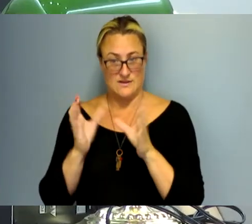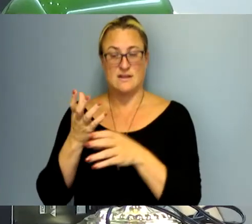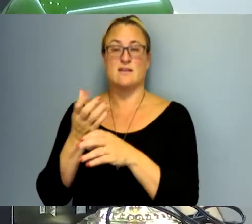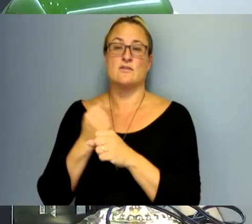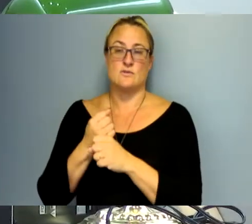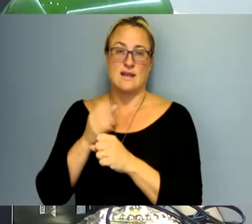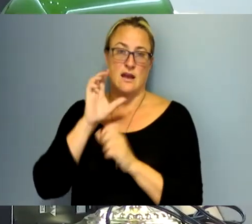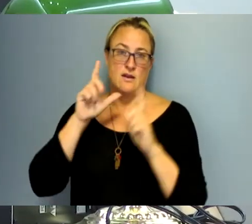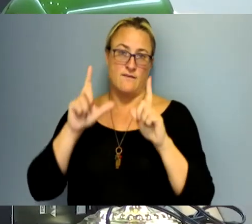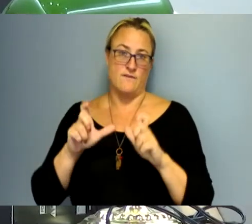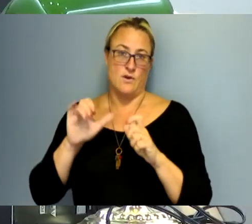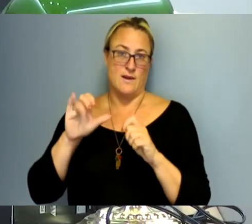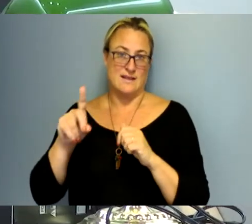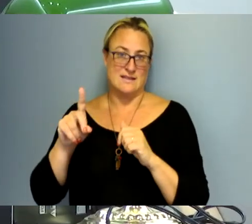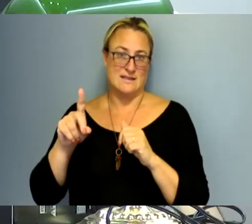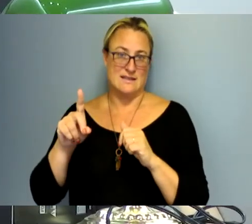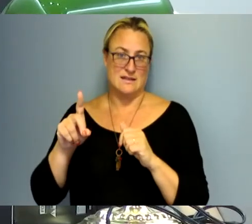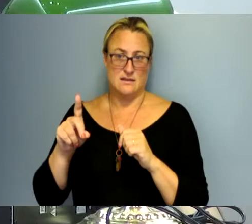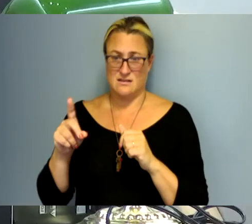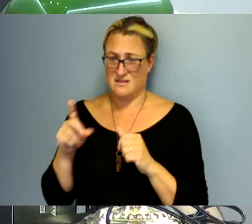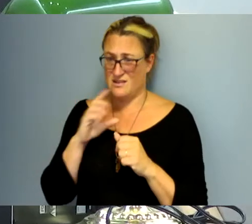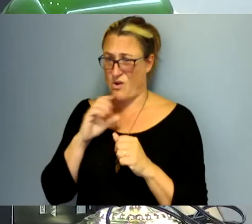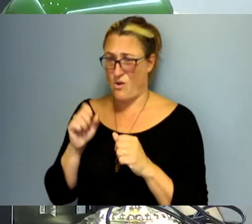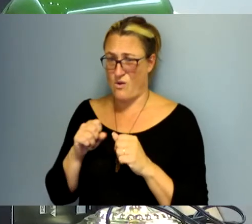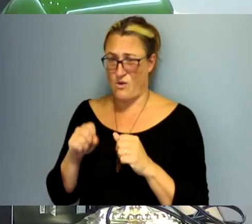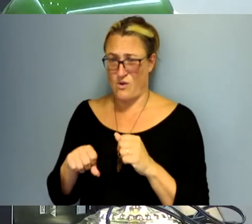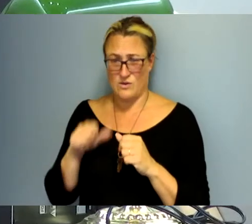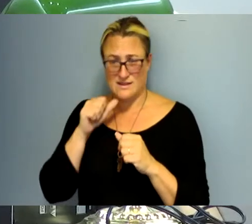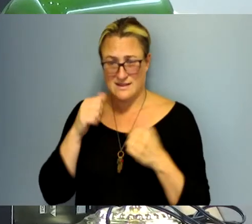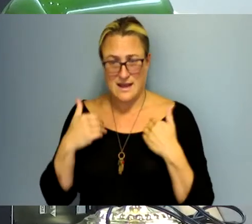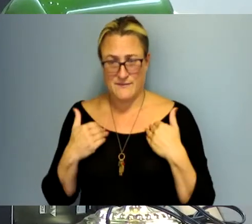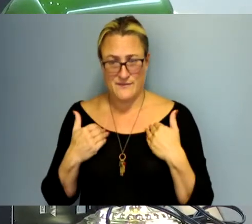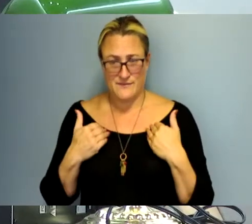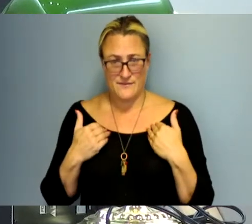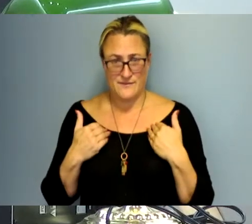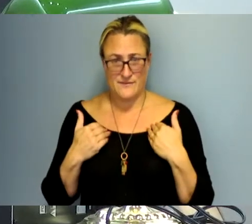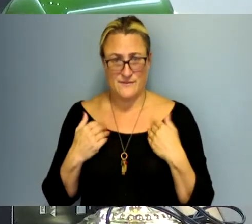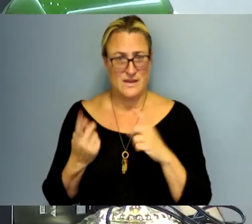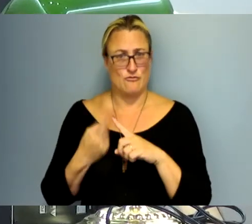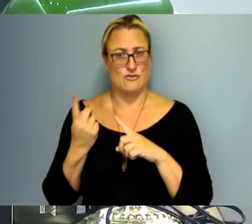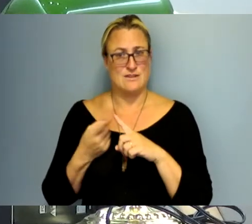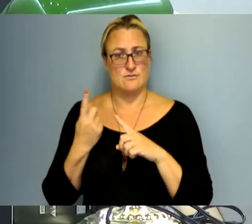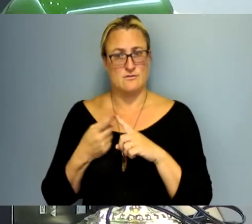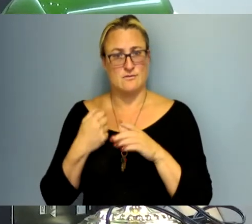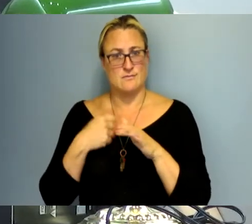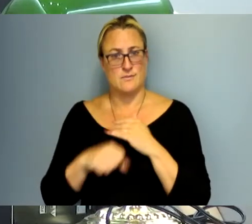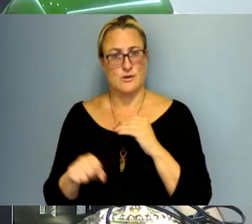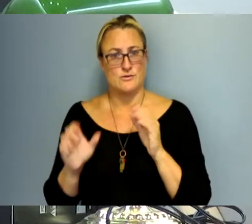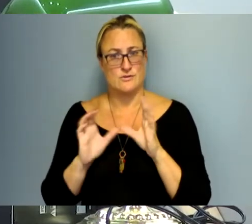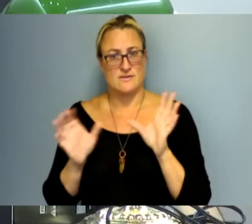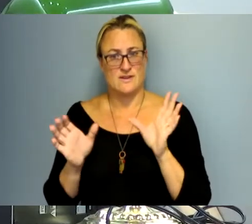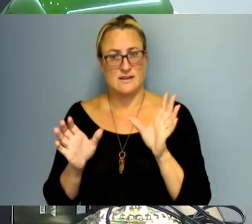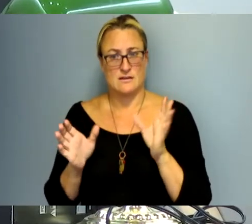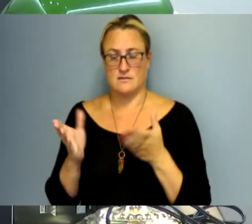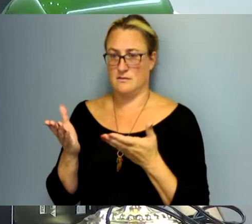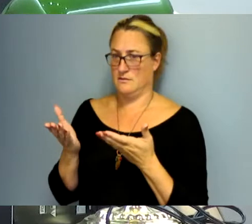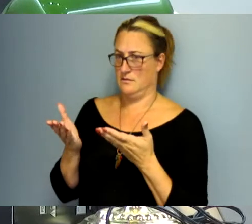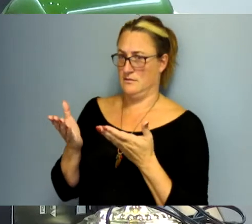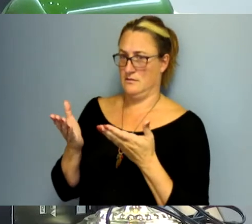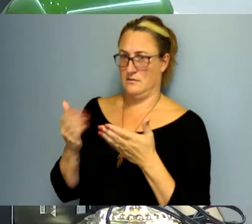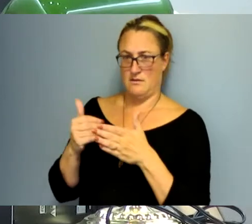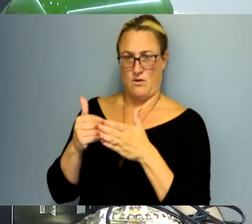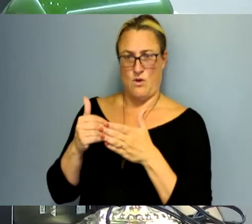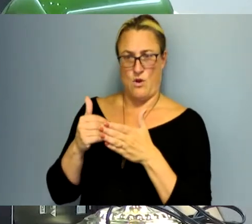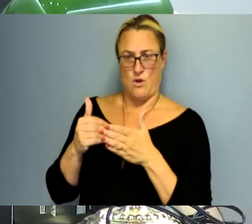didn't have one. Problem was he was so old he didn't have an original birth certificate. So here's someone who is going to be in his 90s or was close to